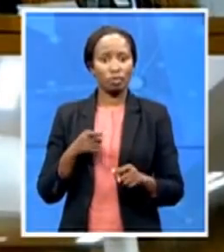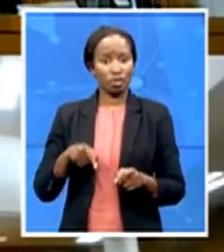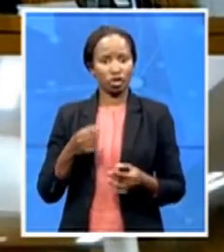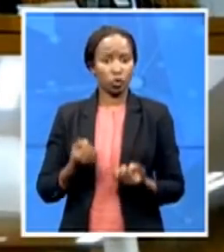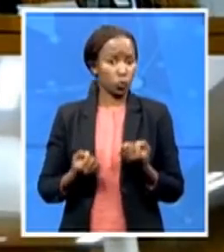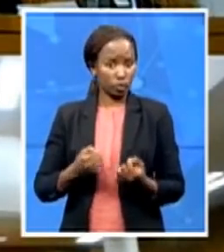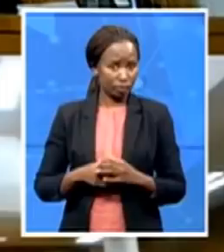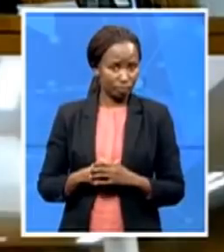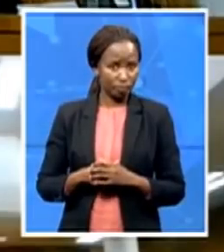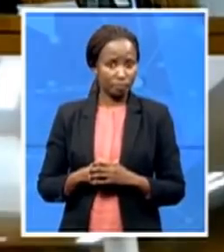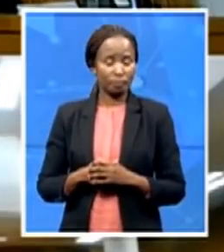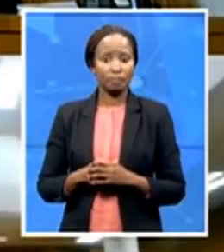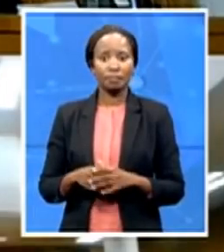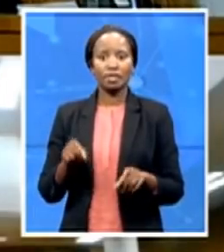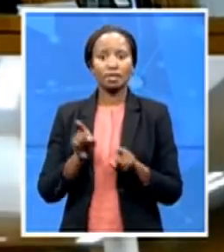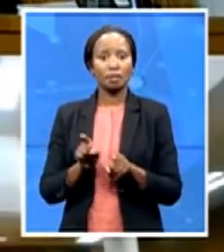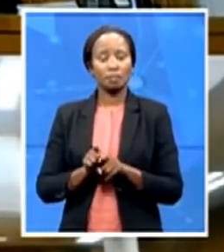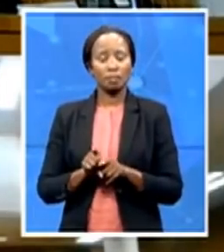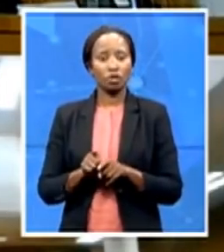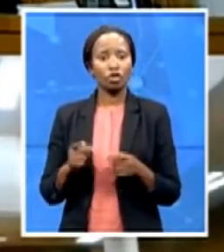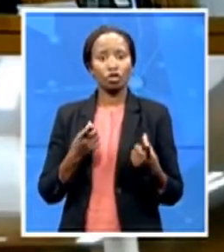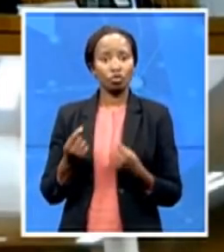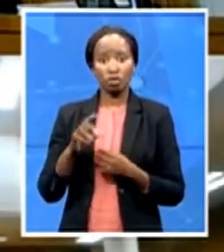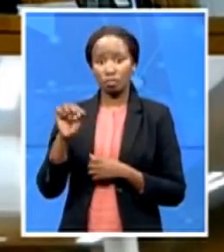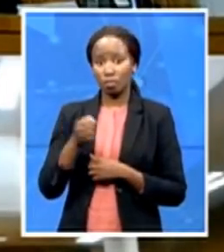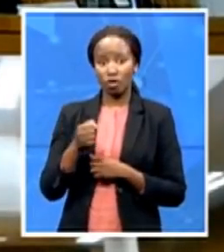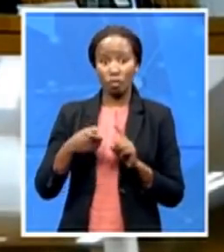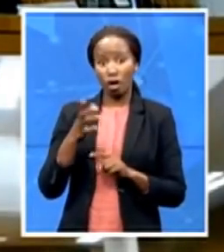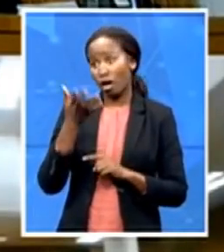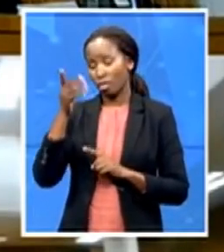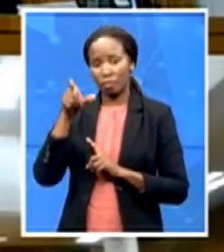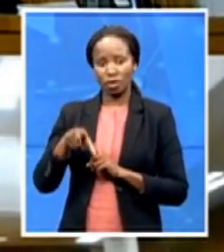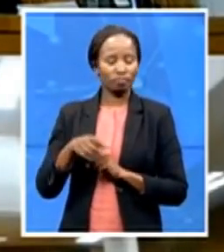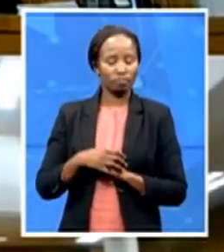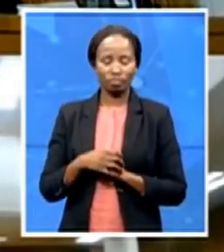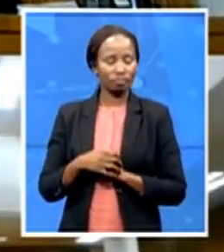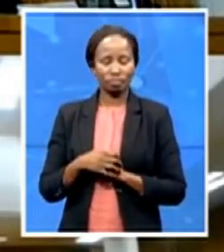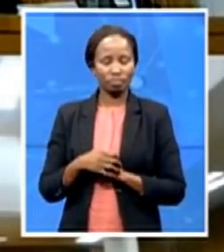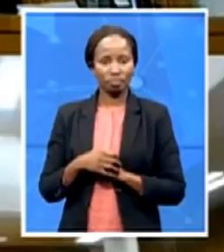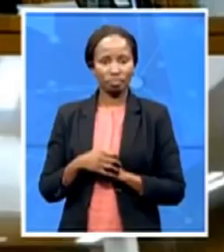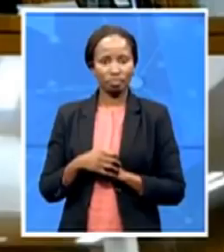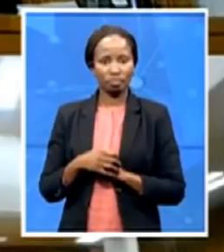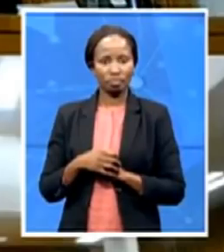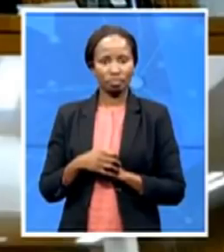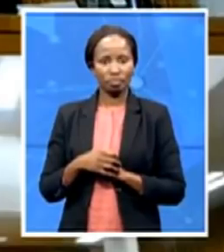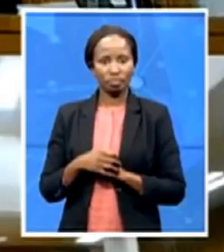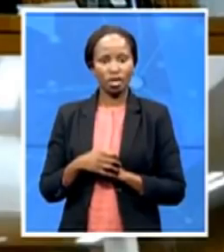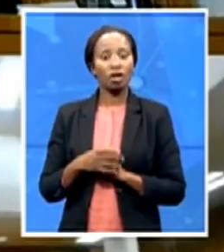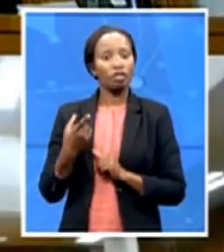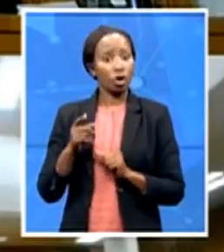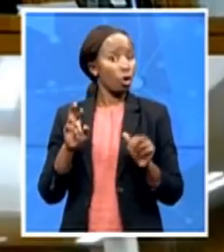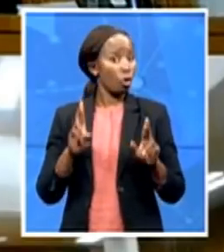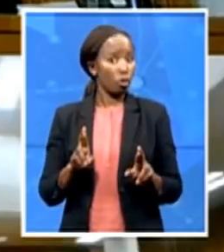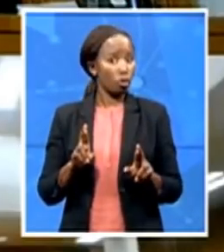by anyone. With respect, you hold important offices created by the